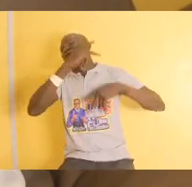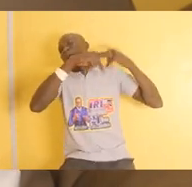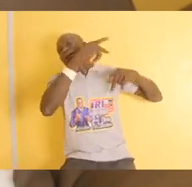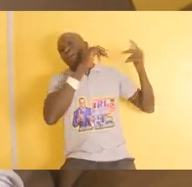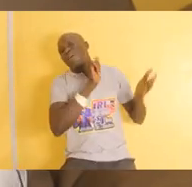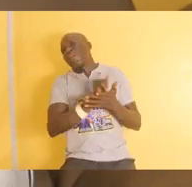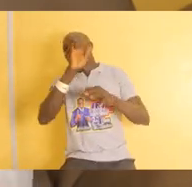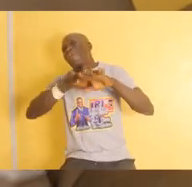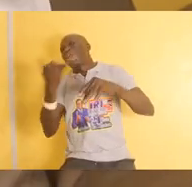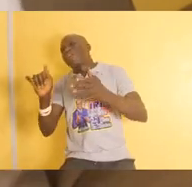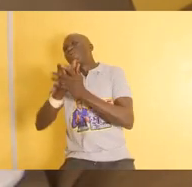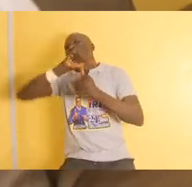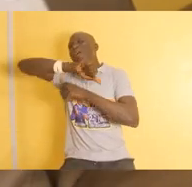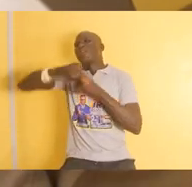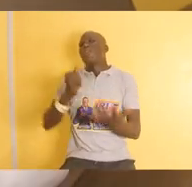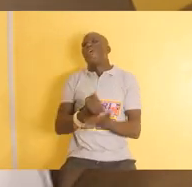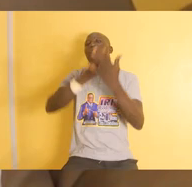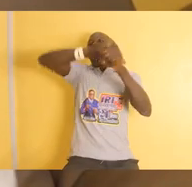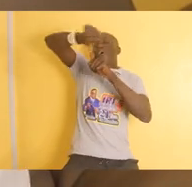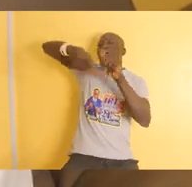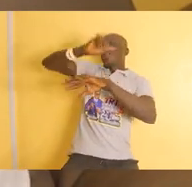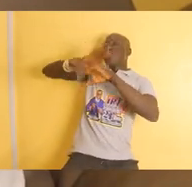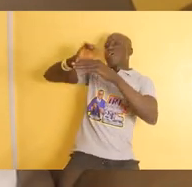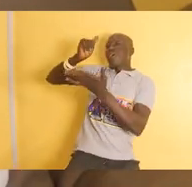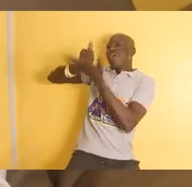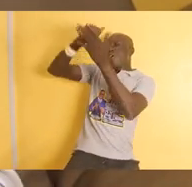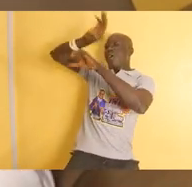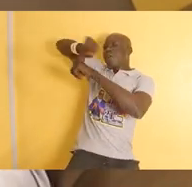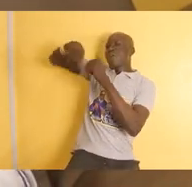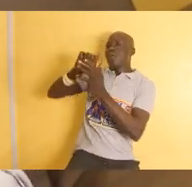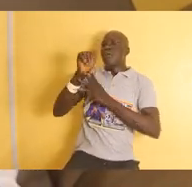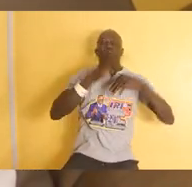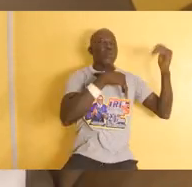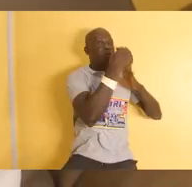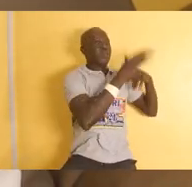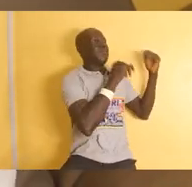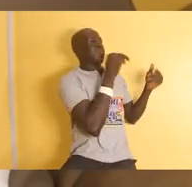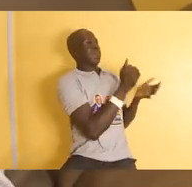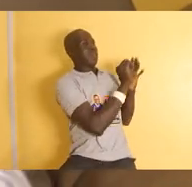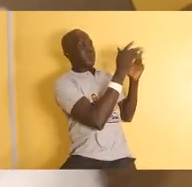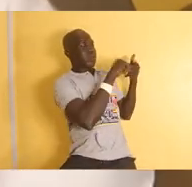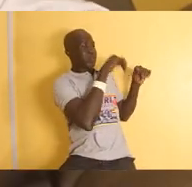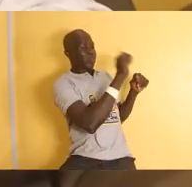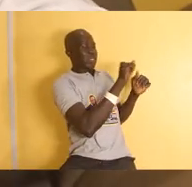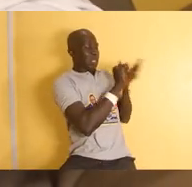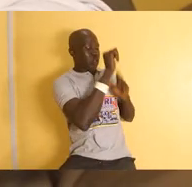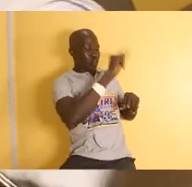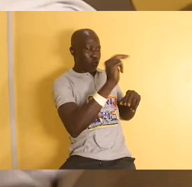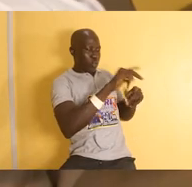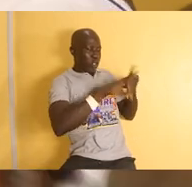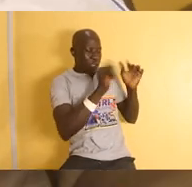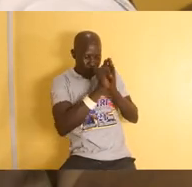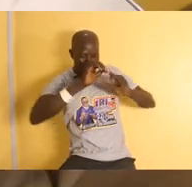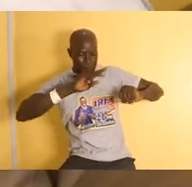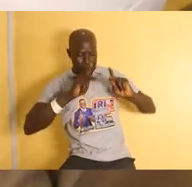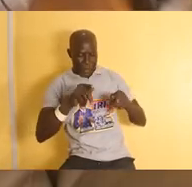lowo. Ororo ma ran ororo lowo. Ti se na se o ba di. Your ministry did not have only know. Any